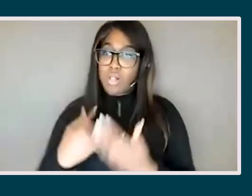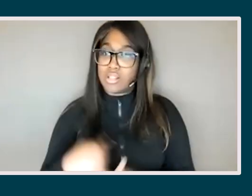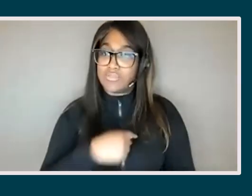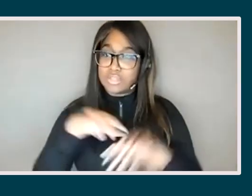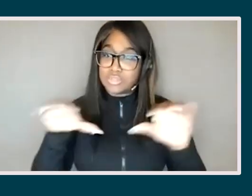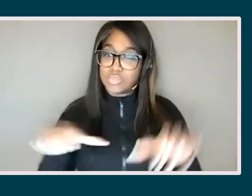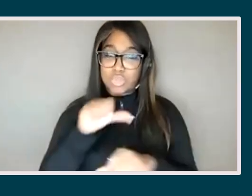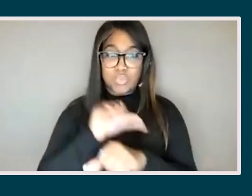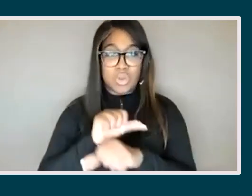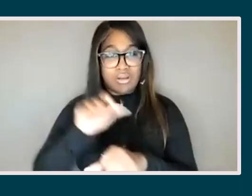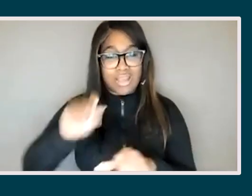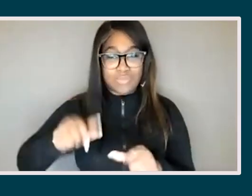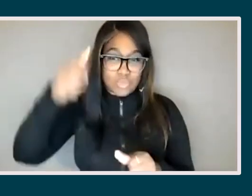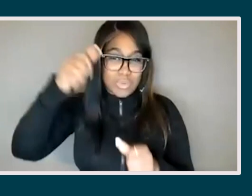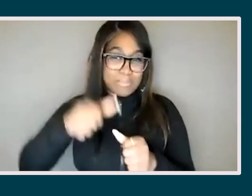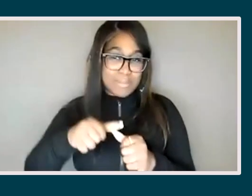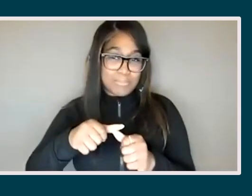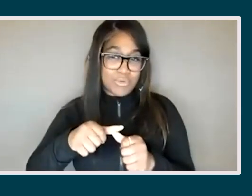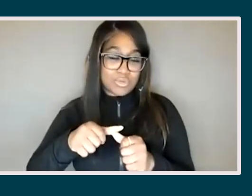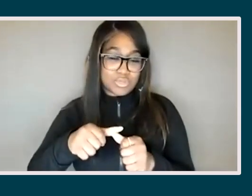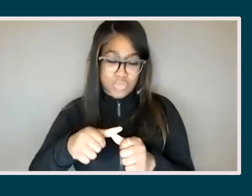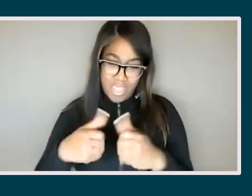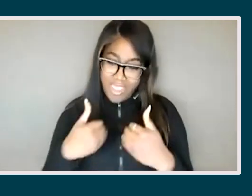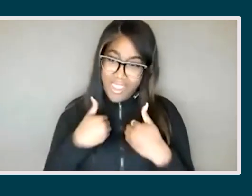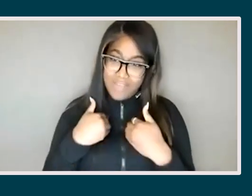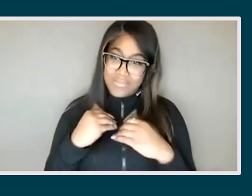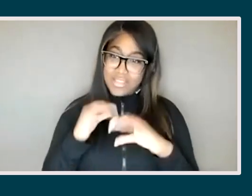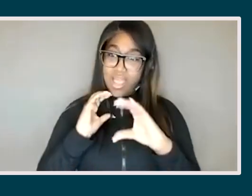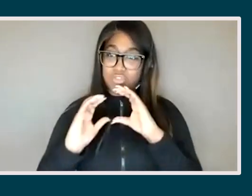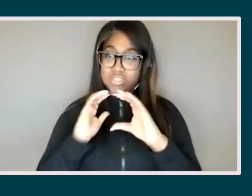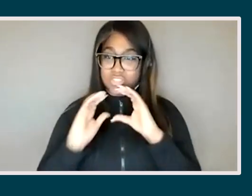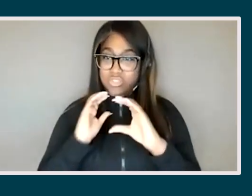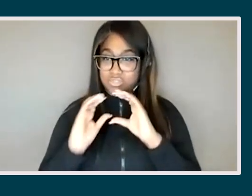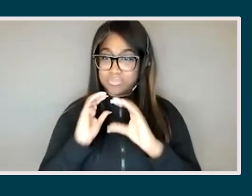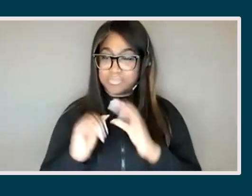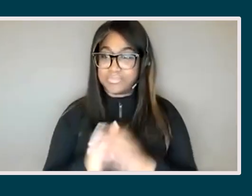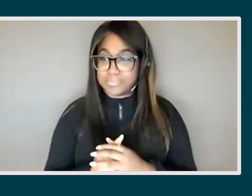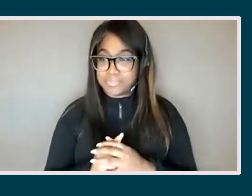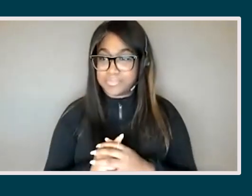work remember having the conversation,